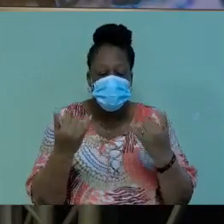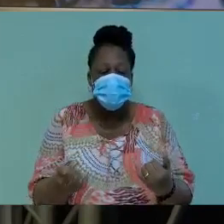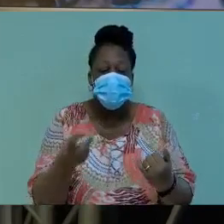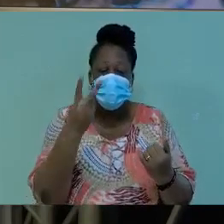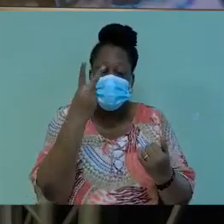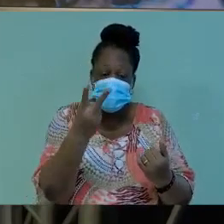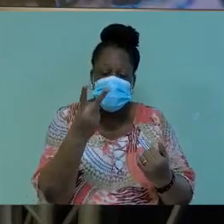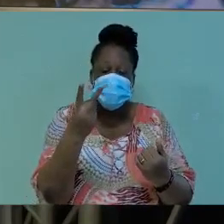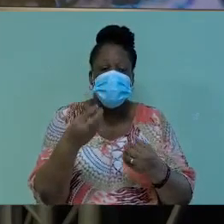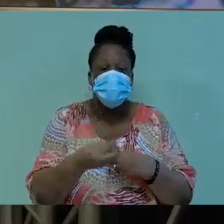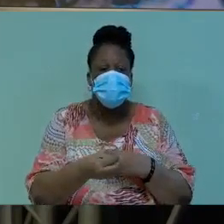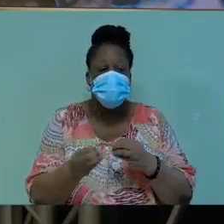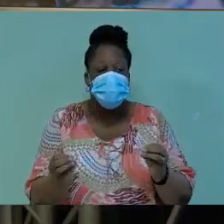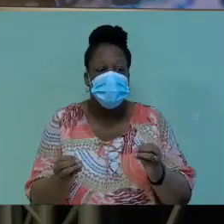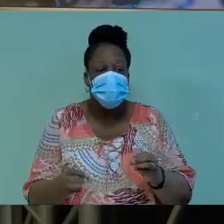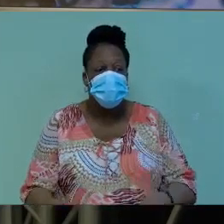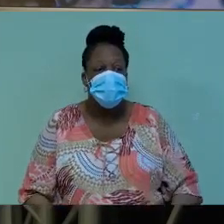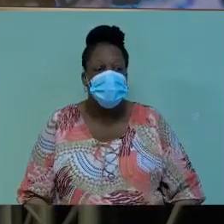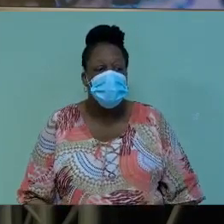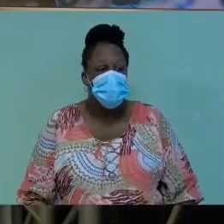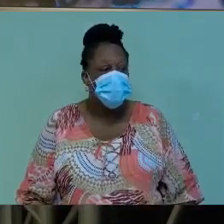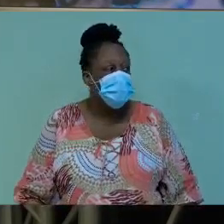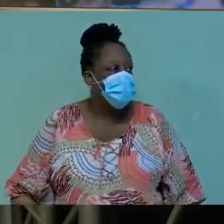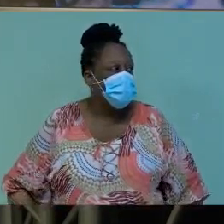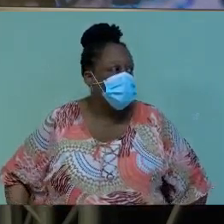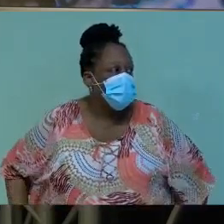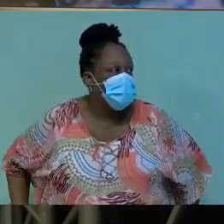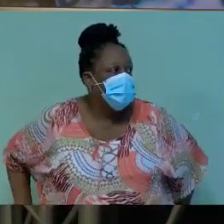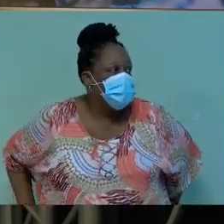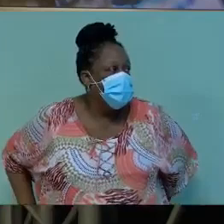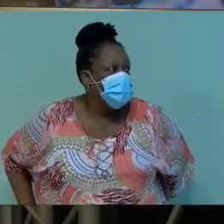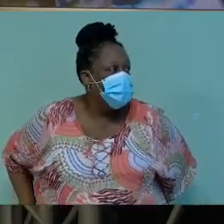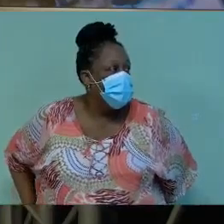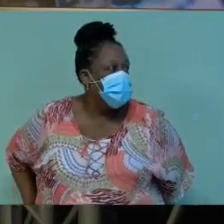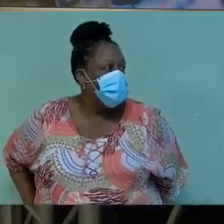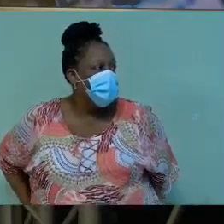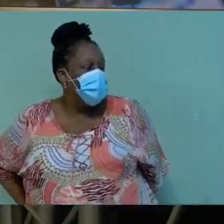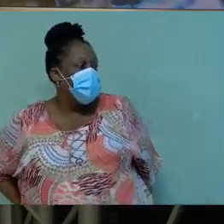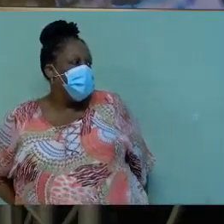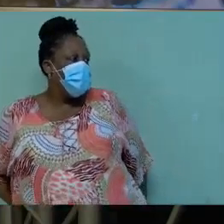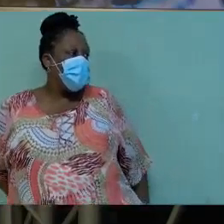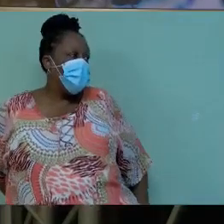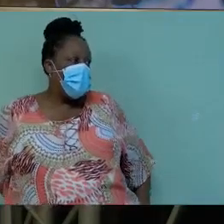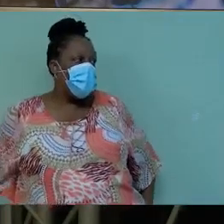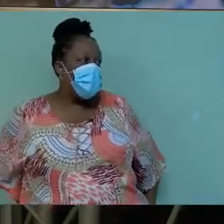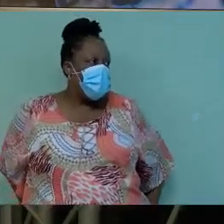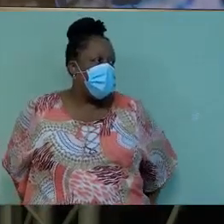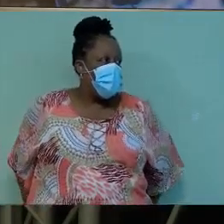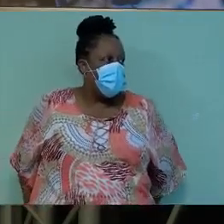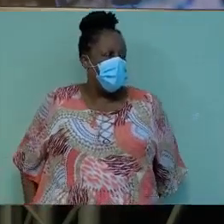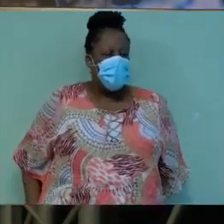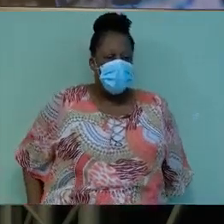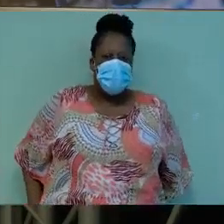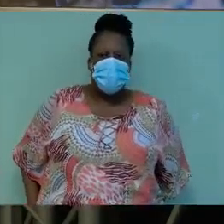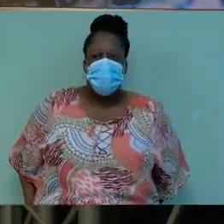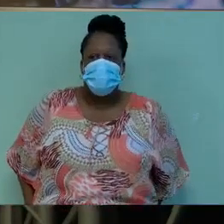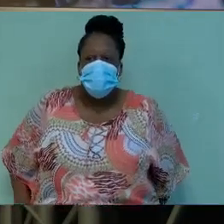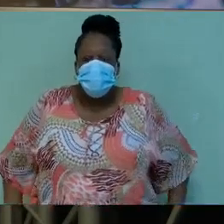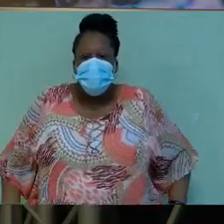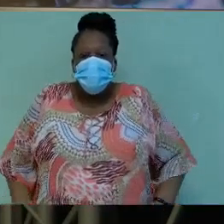there's, God forbid, an outbreak of COVID at the department, we can continue to discharge our business